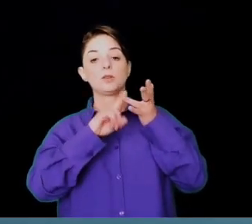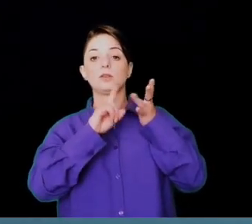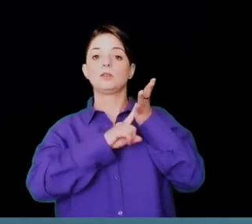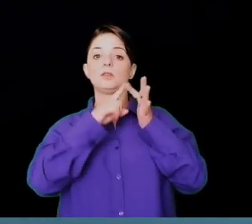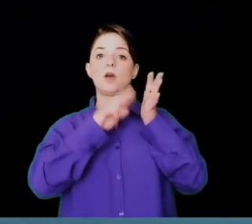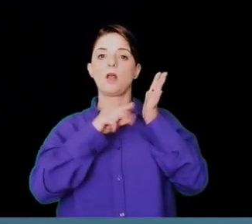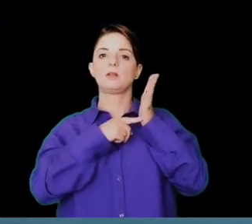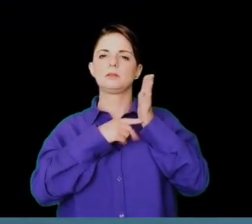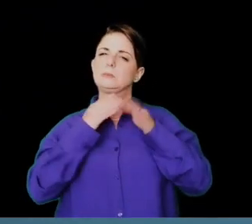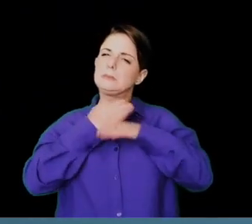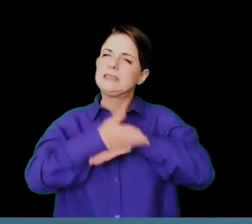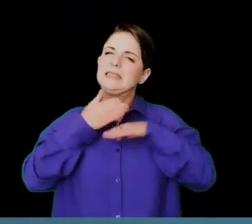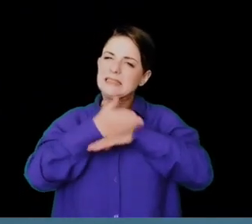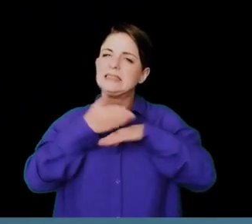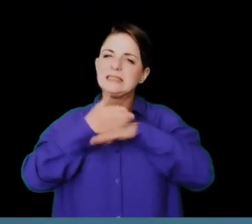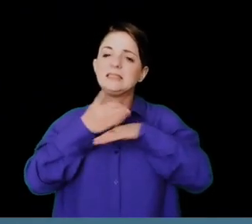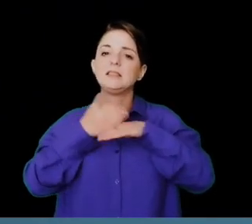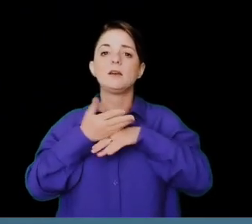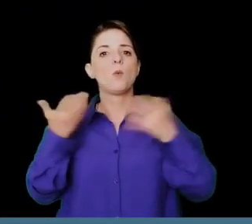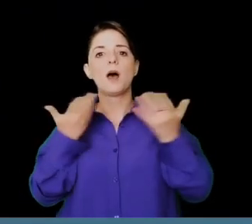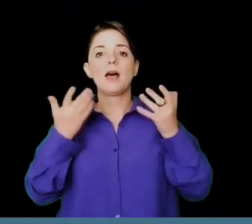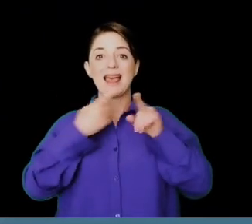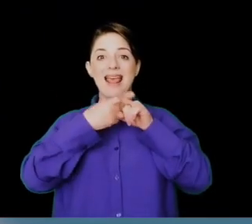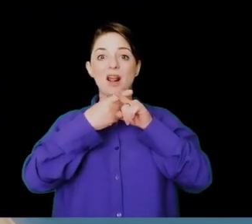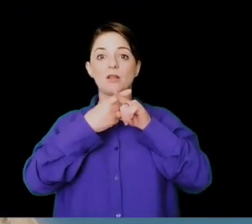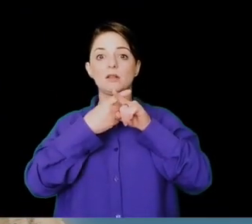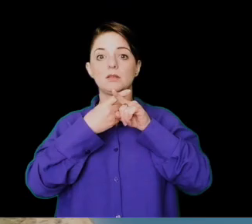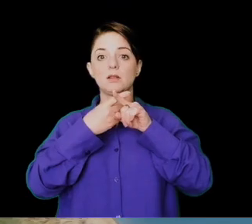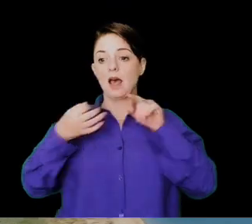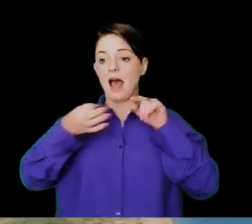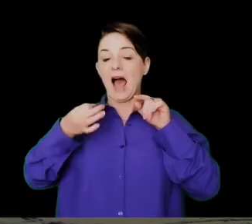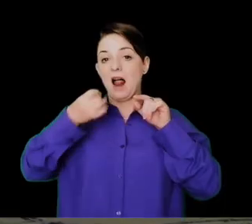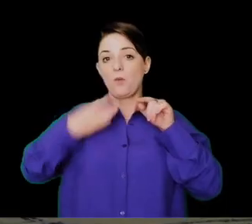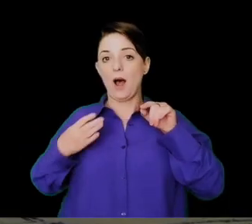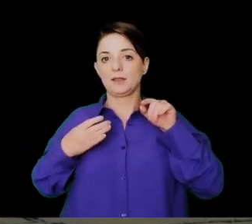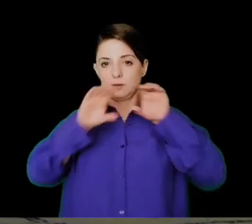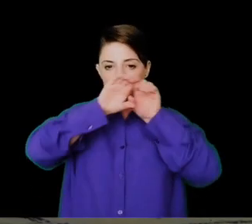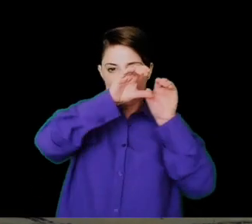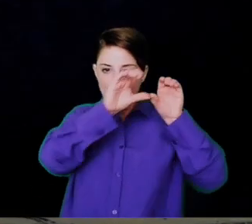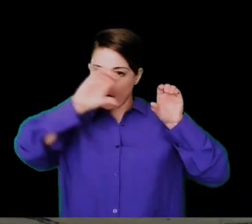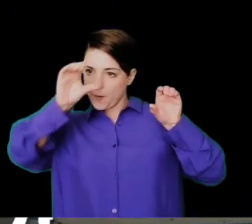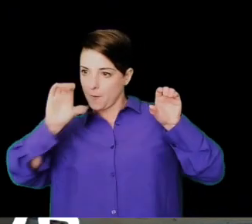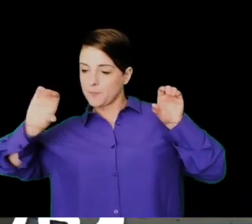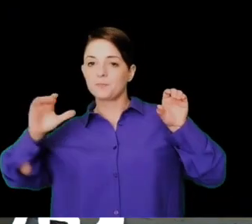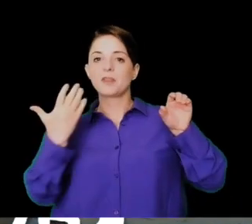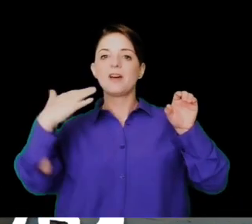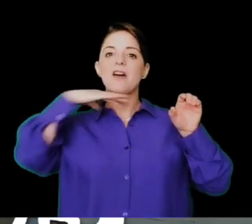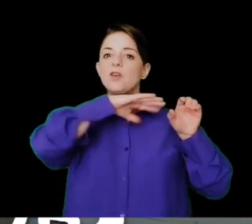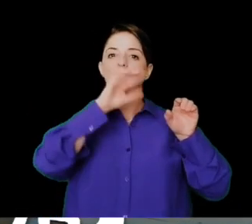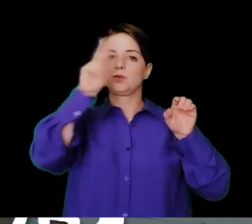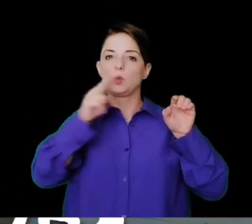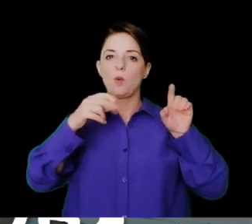The Solent is a busy waterway running between mainland England and the Isle of Wight. Covering over 500